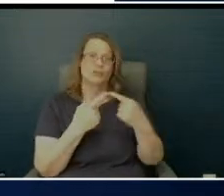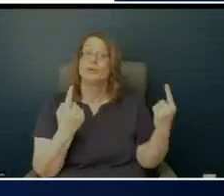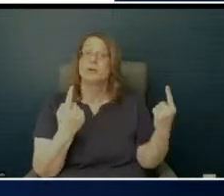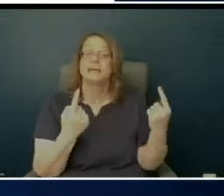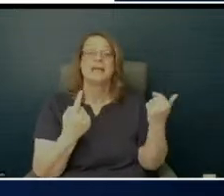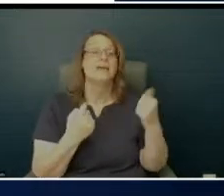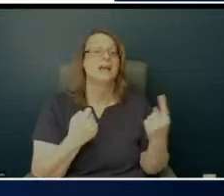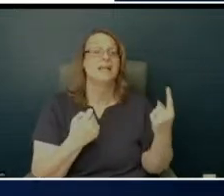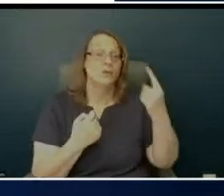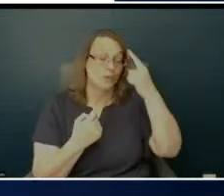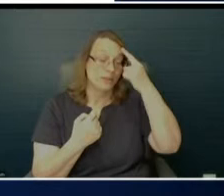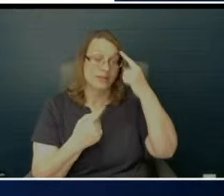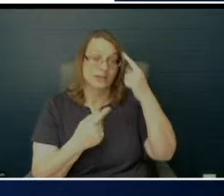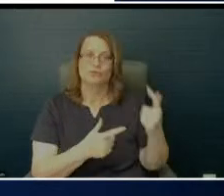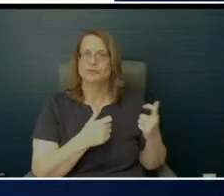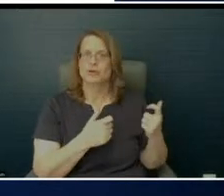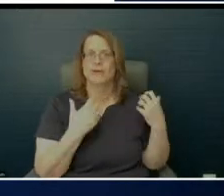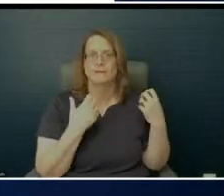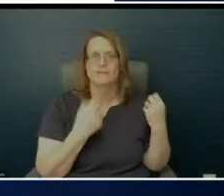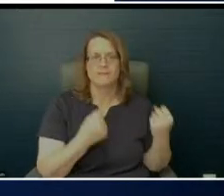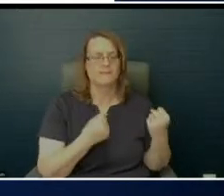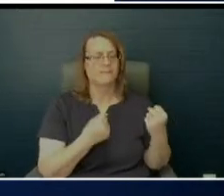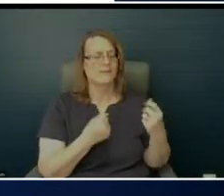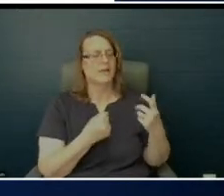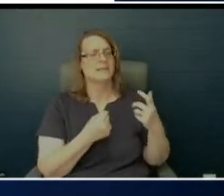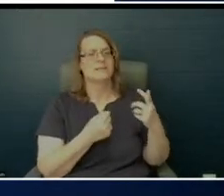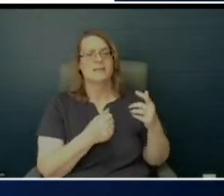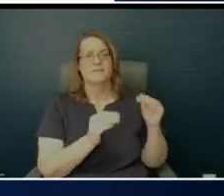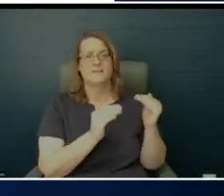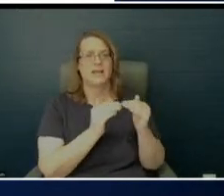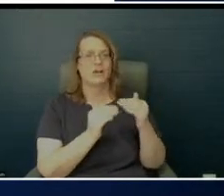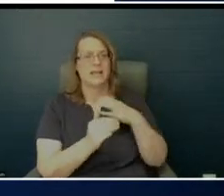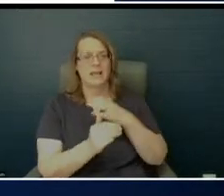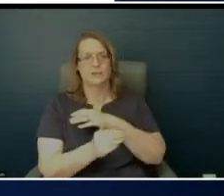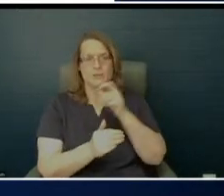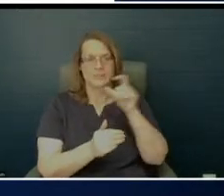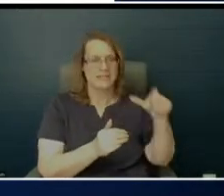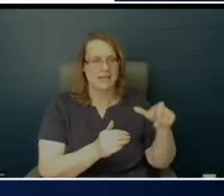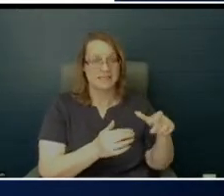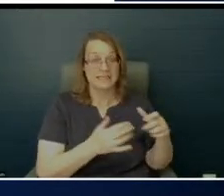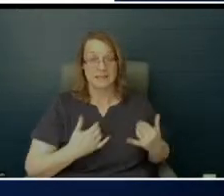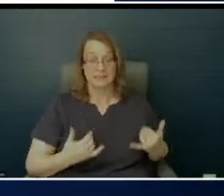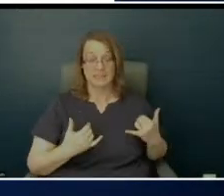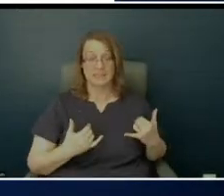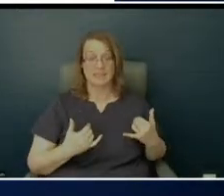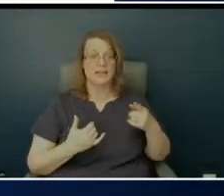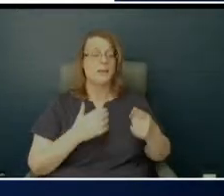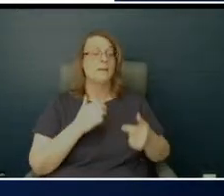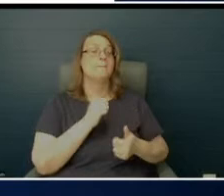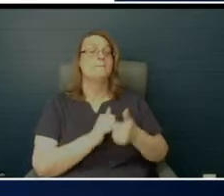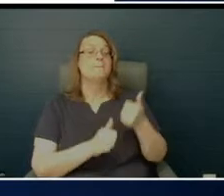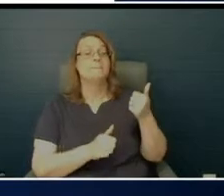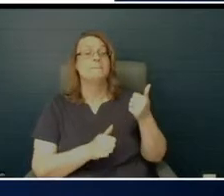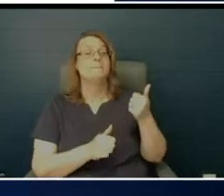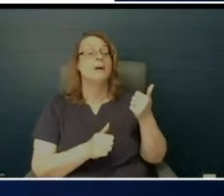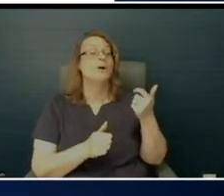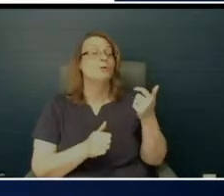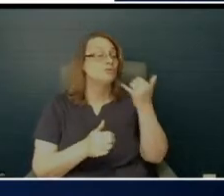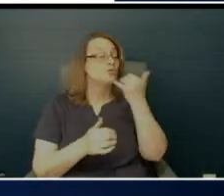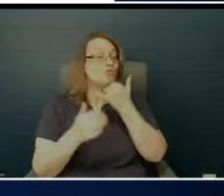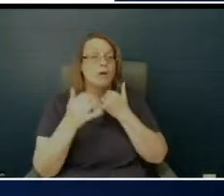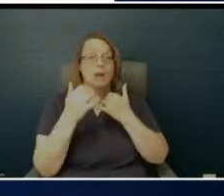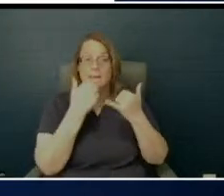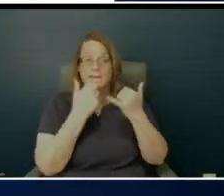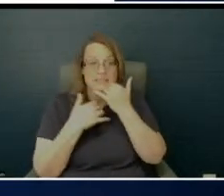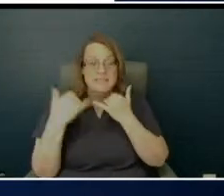fair special counsel is not needed immediately. This was the most corrupt election in the history of our country, and